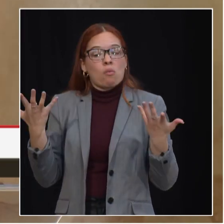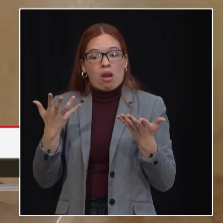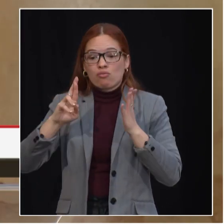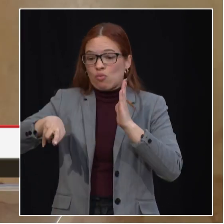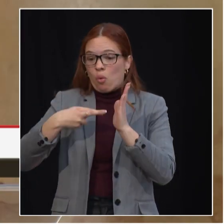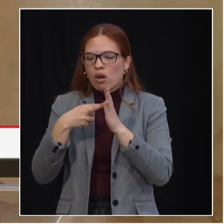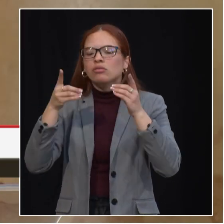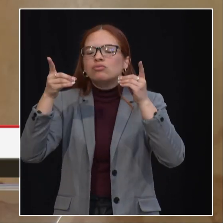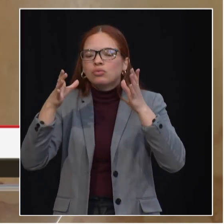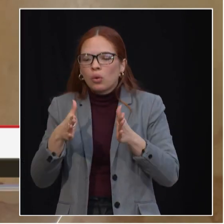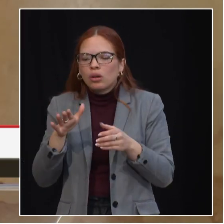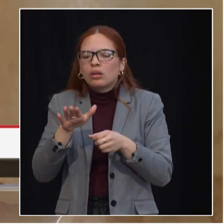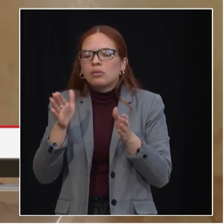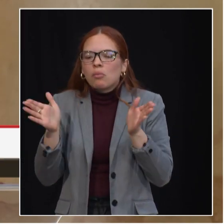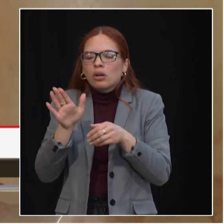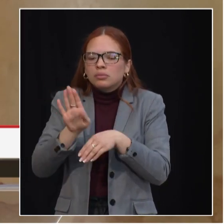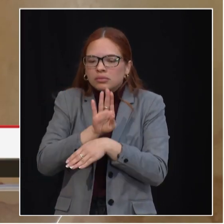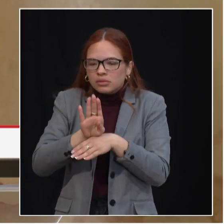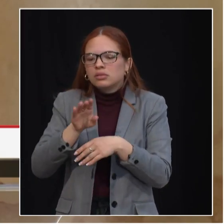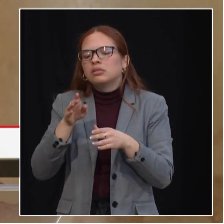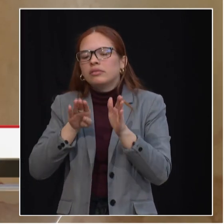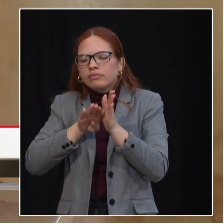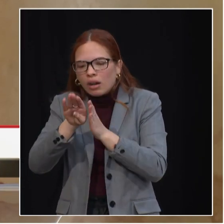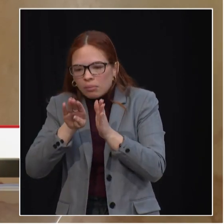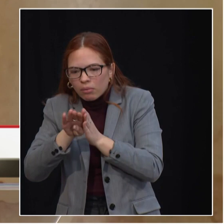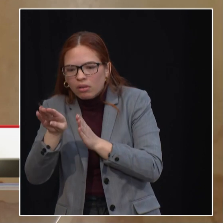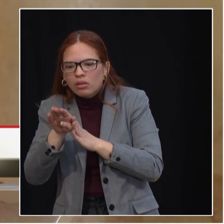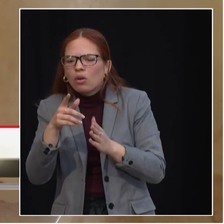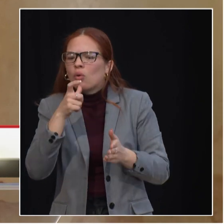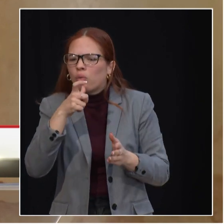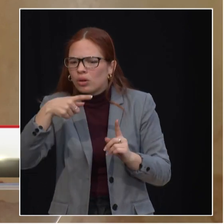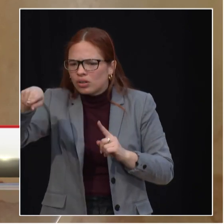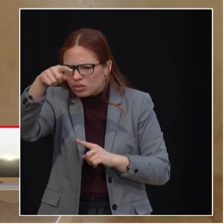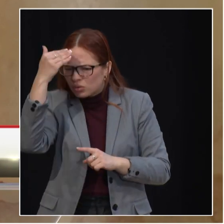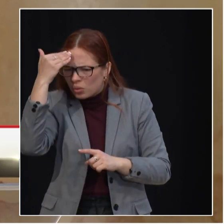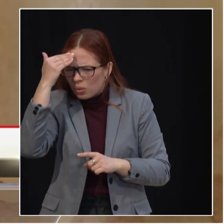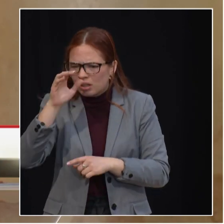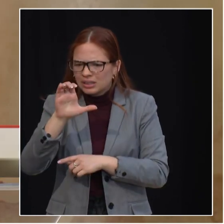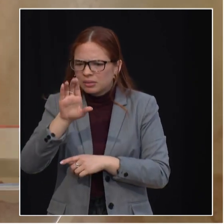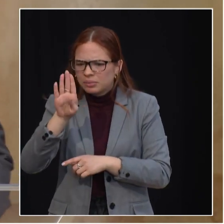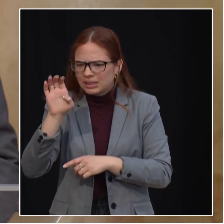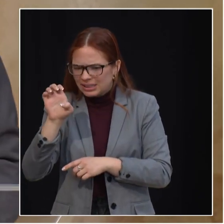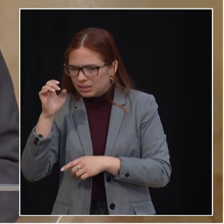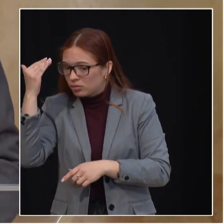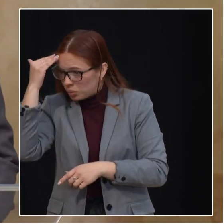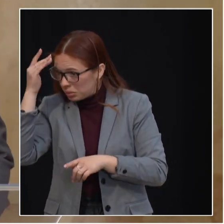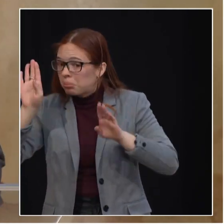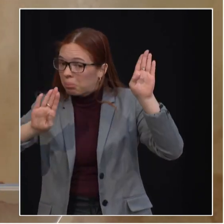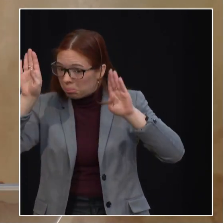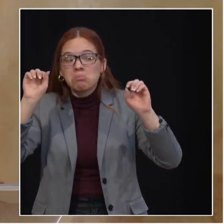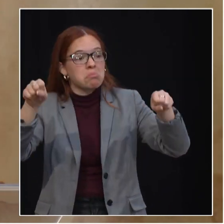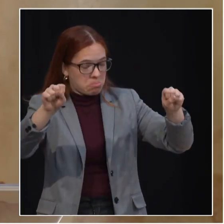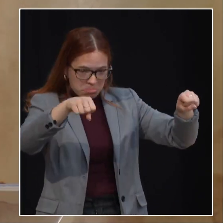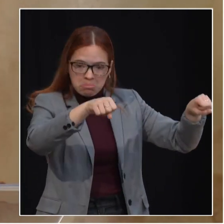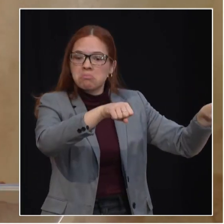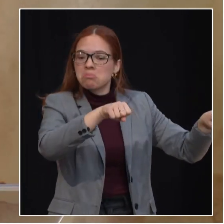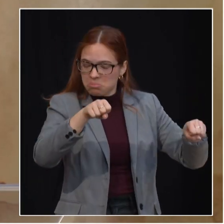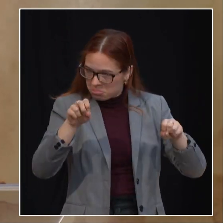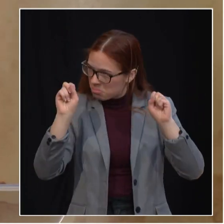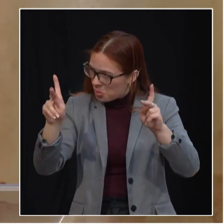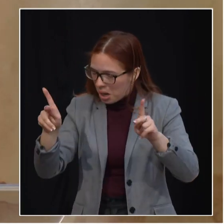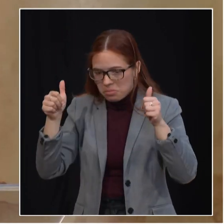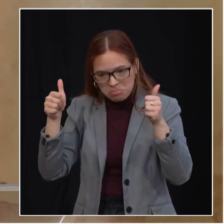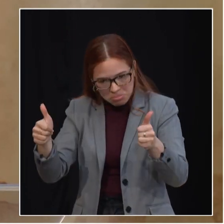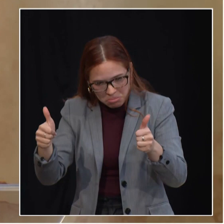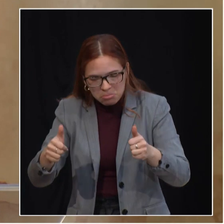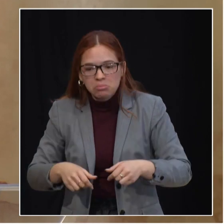Development. Raise your hand if you know what a CBE is. Okay, all right, that's great. Well, listen, we're here to